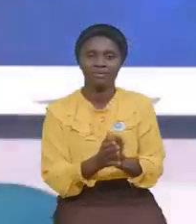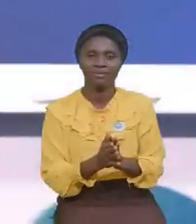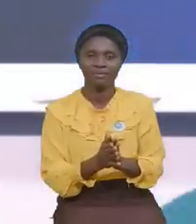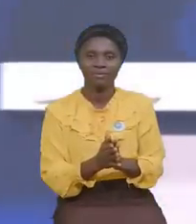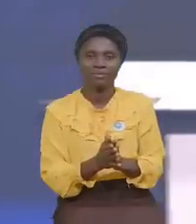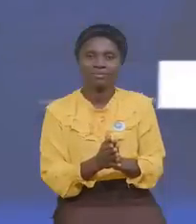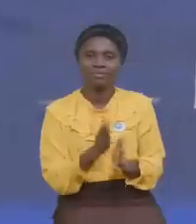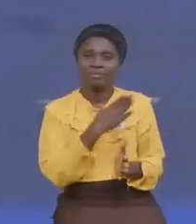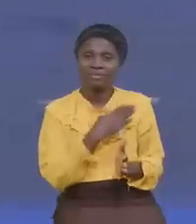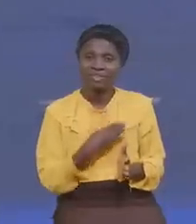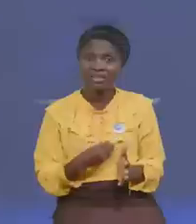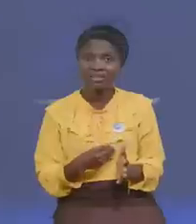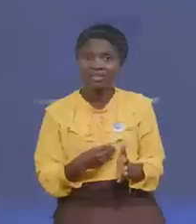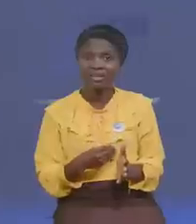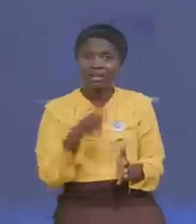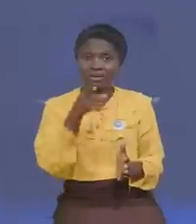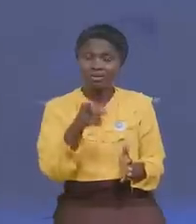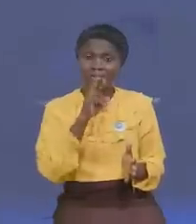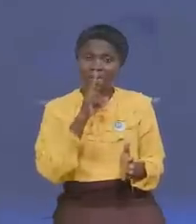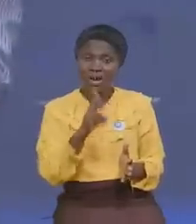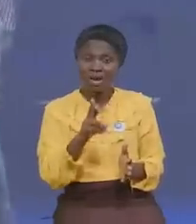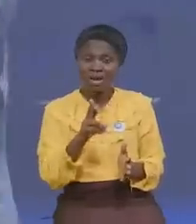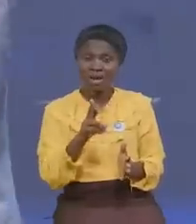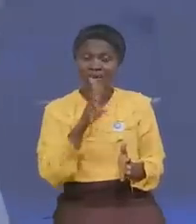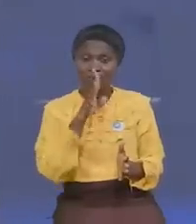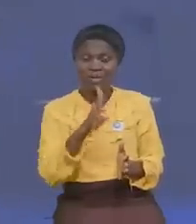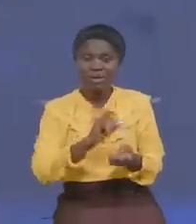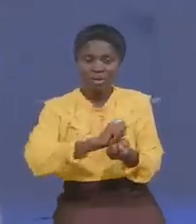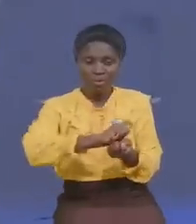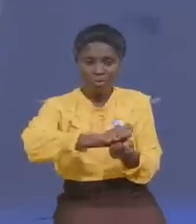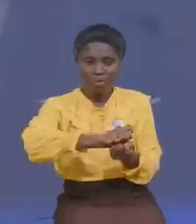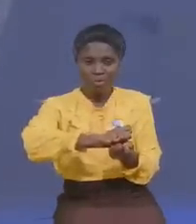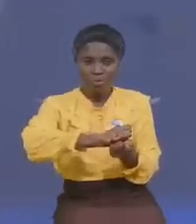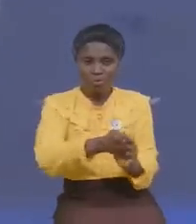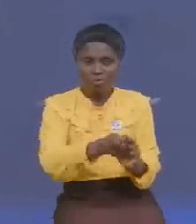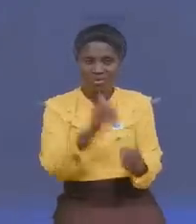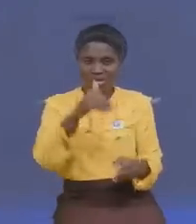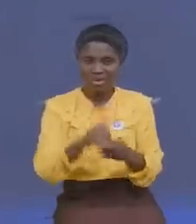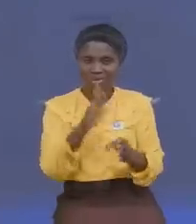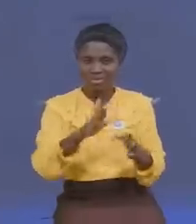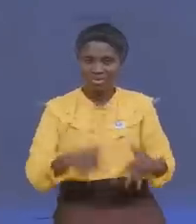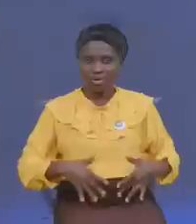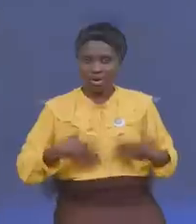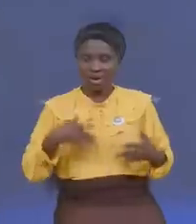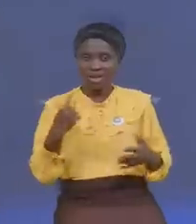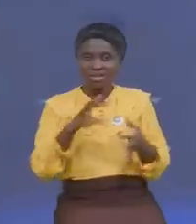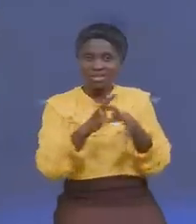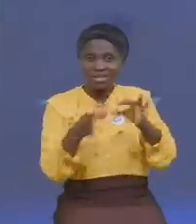And you have been bruised in your life. The chains that tied you, bruised you.